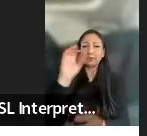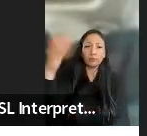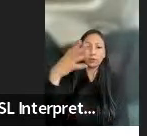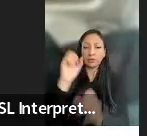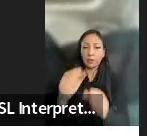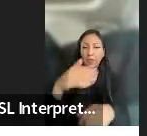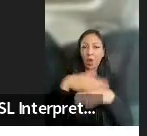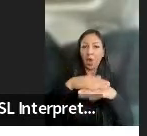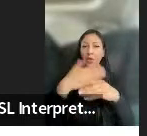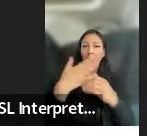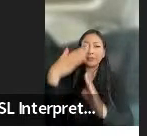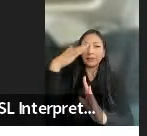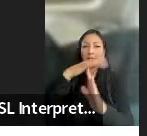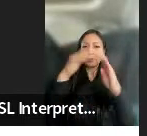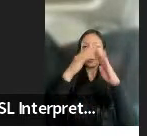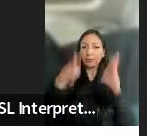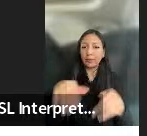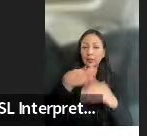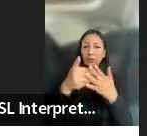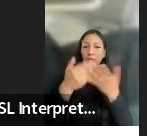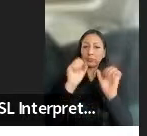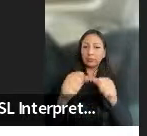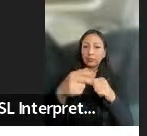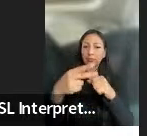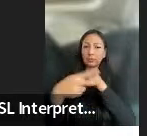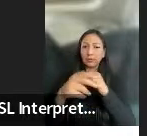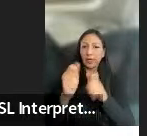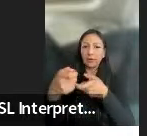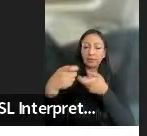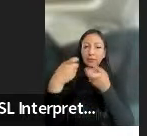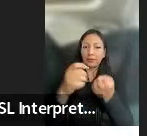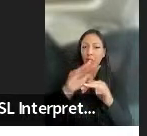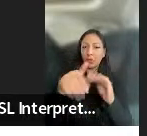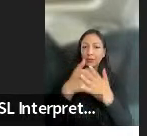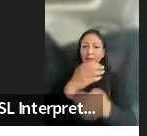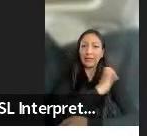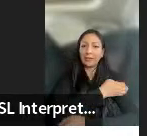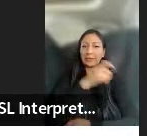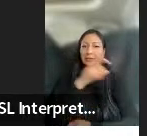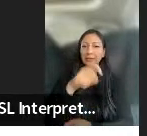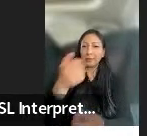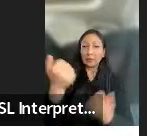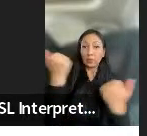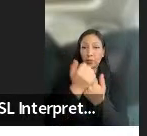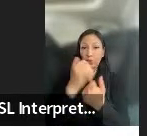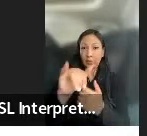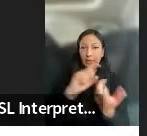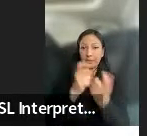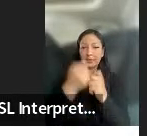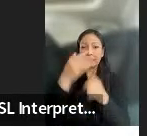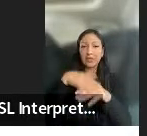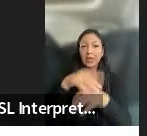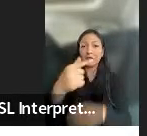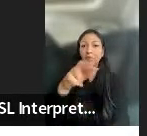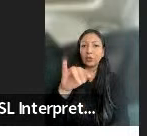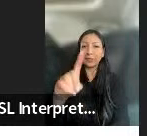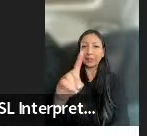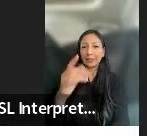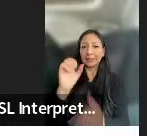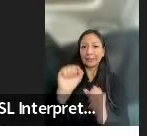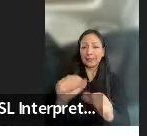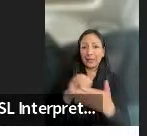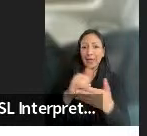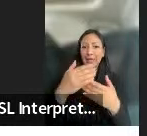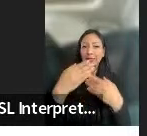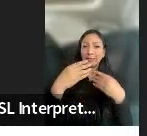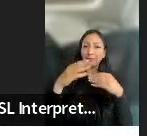that they help meet the overall city energy needs. And to support this change in the grid, to store clean